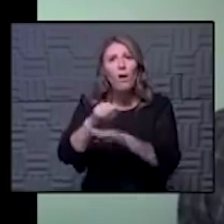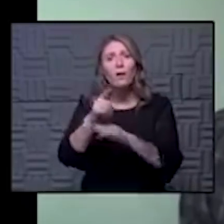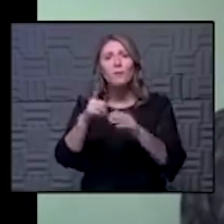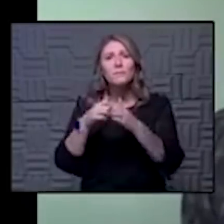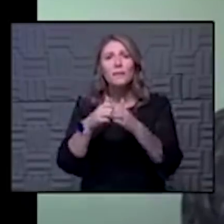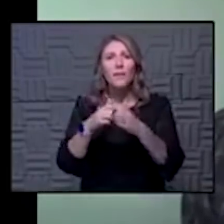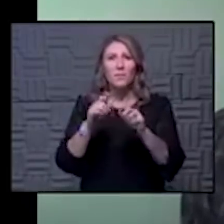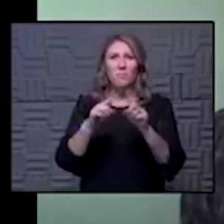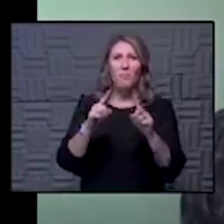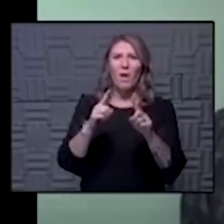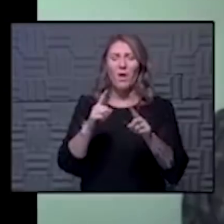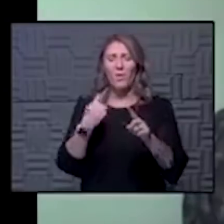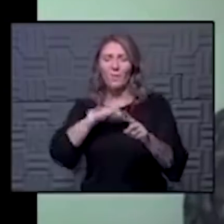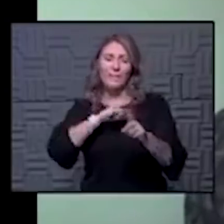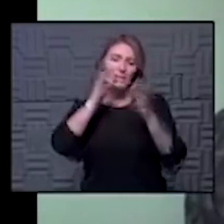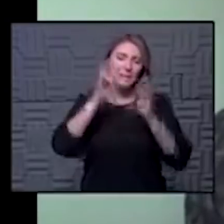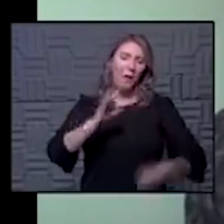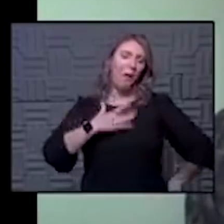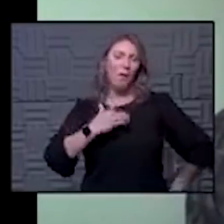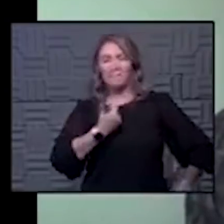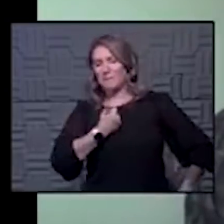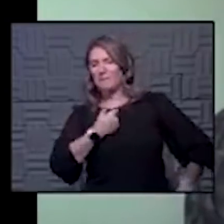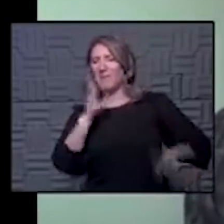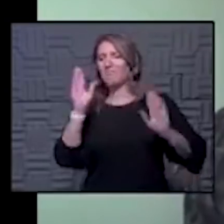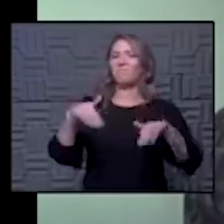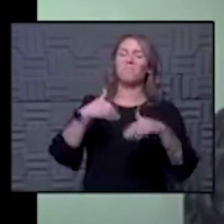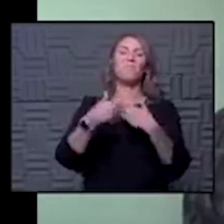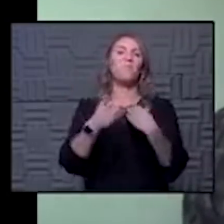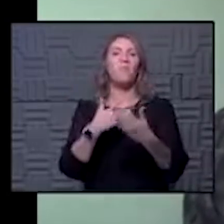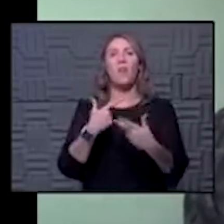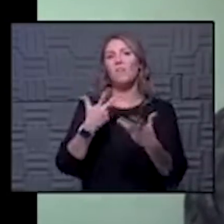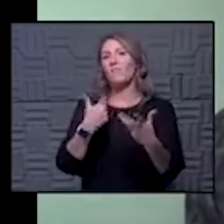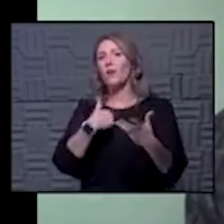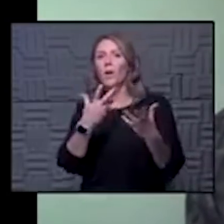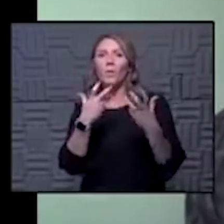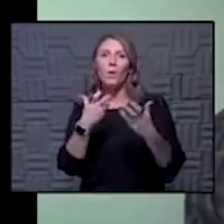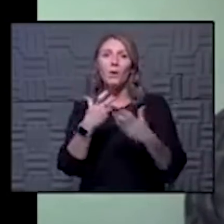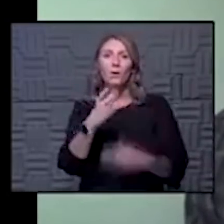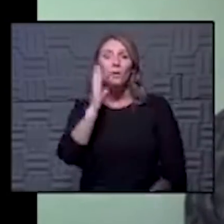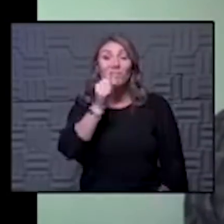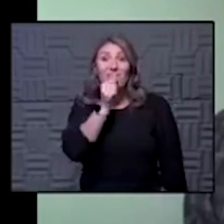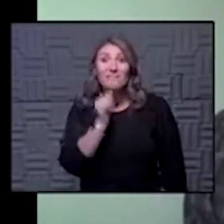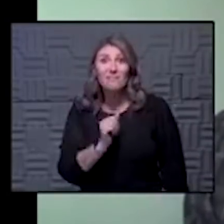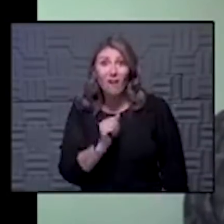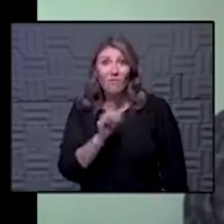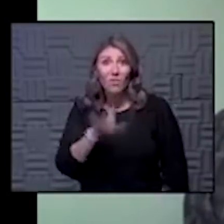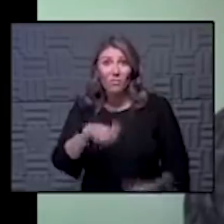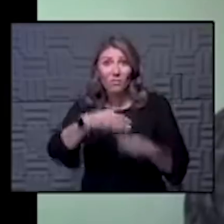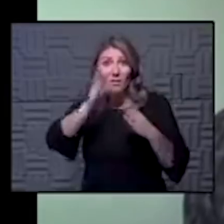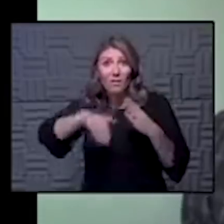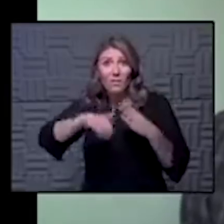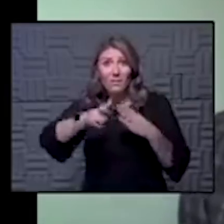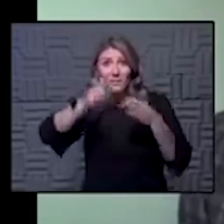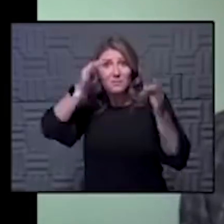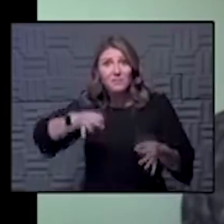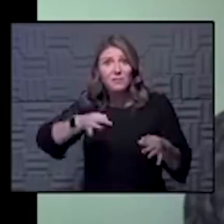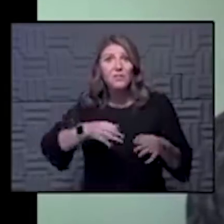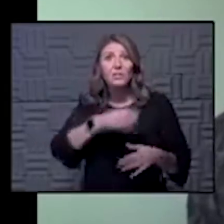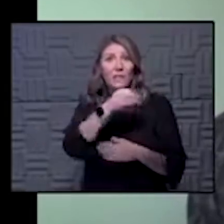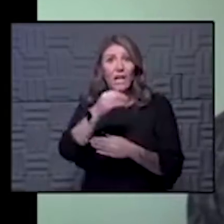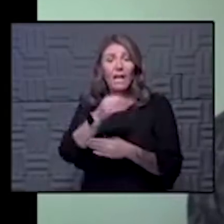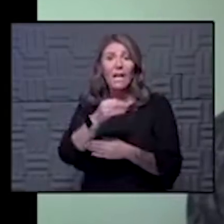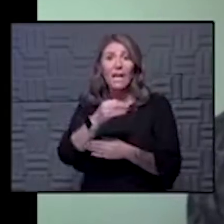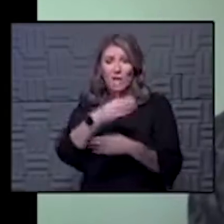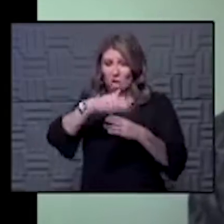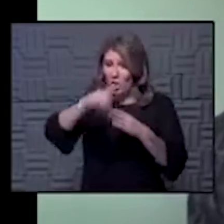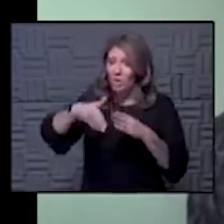individual agent and we can do anything we darn well please, then we will suffer the consequences of that decision. And the consequences of the